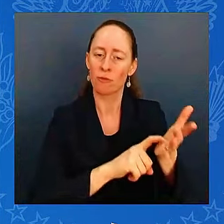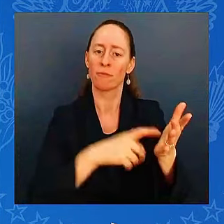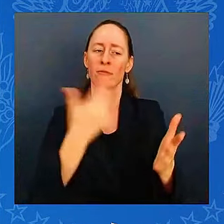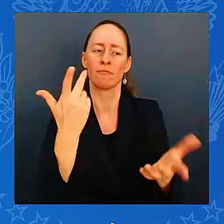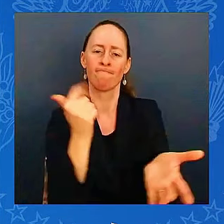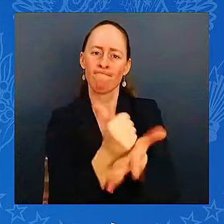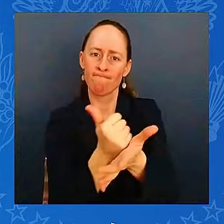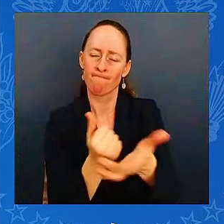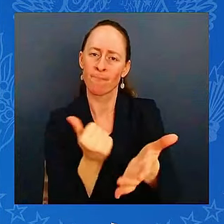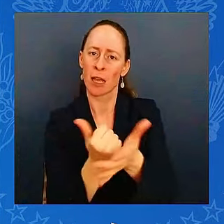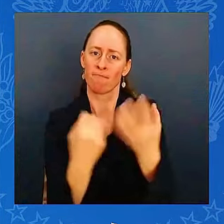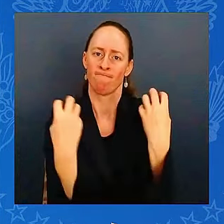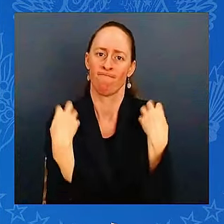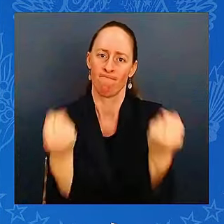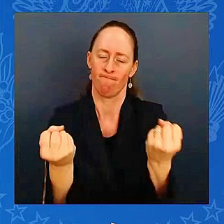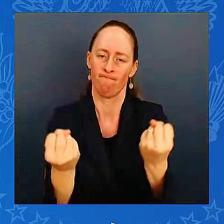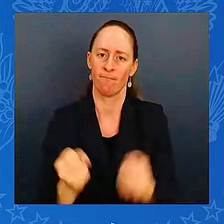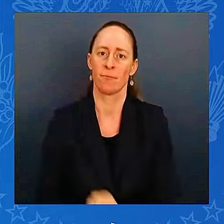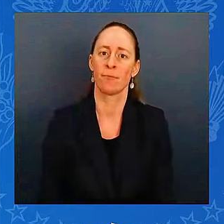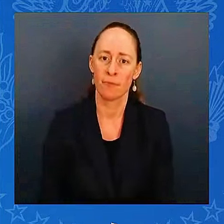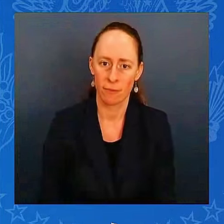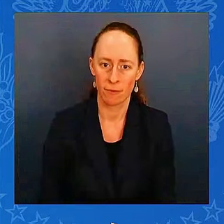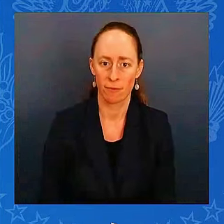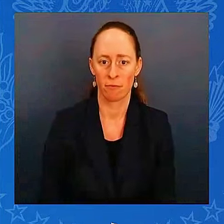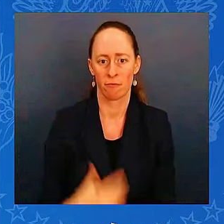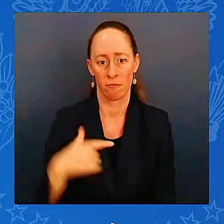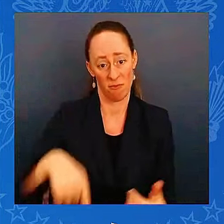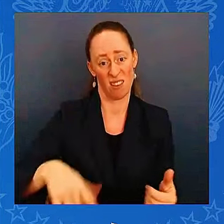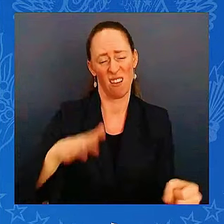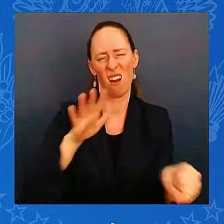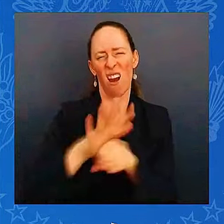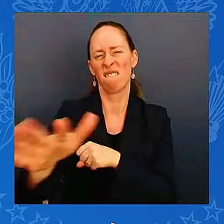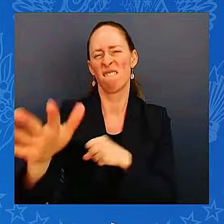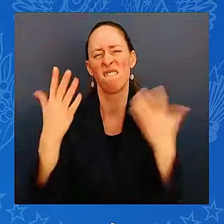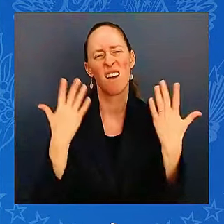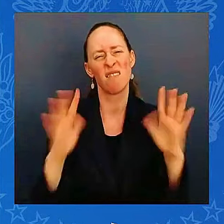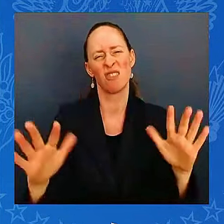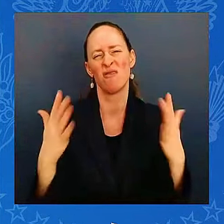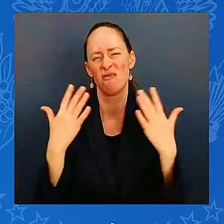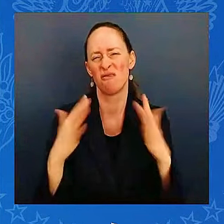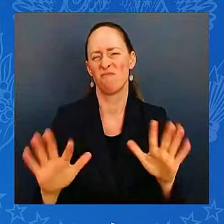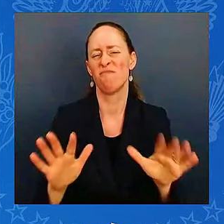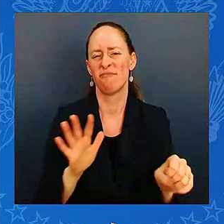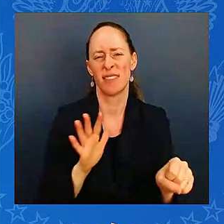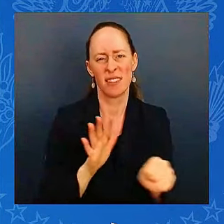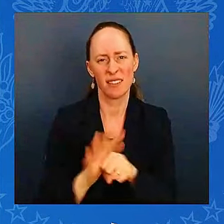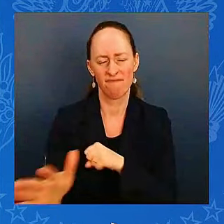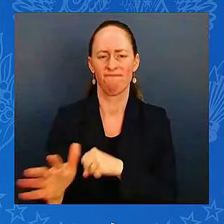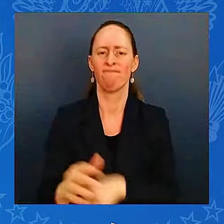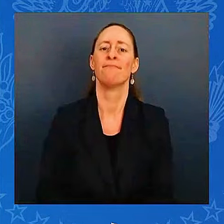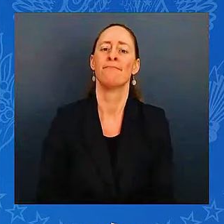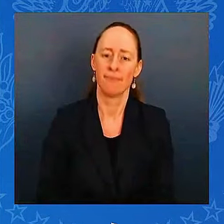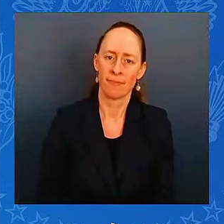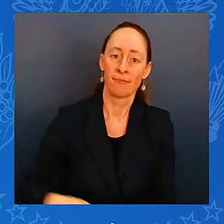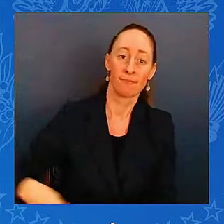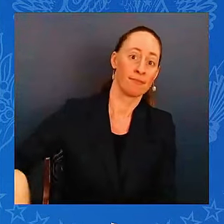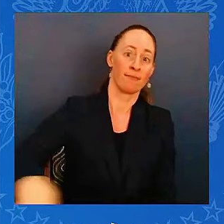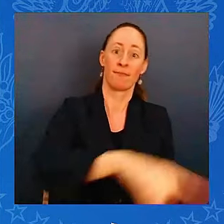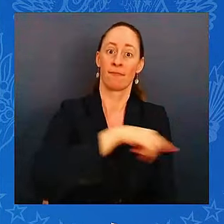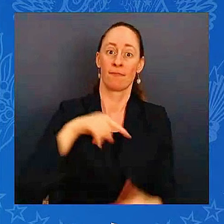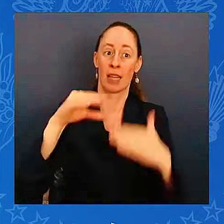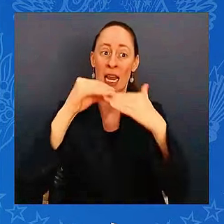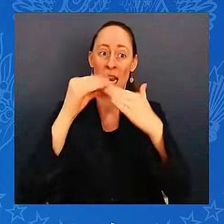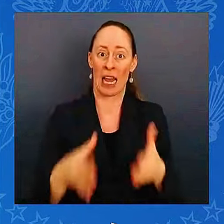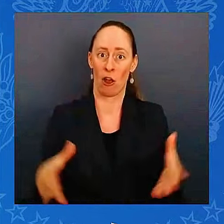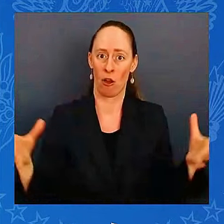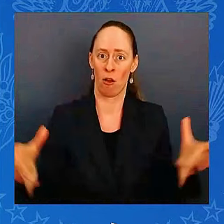enough. Let me close with this. As leaders, we all have one solemn responsibility: